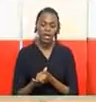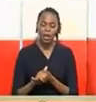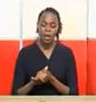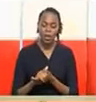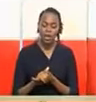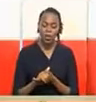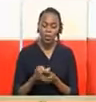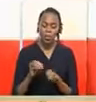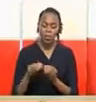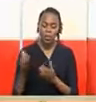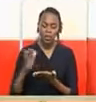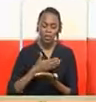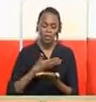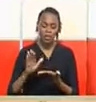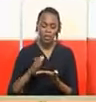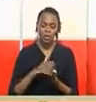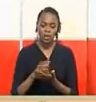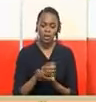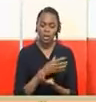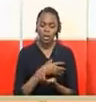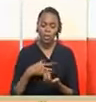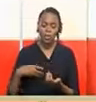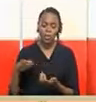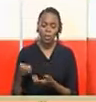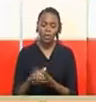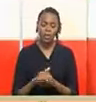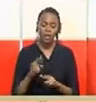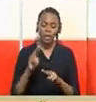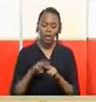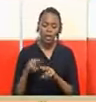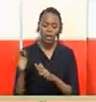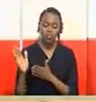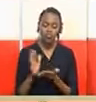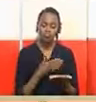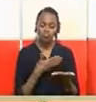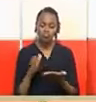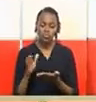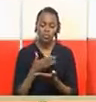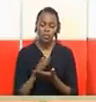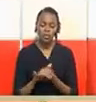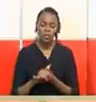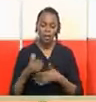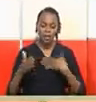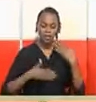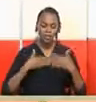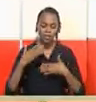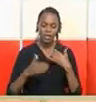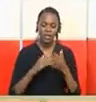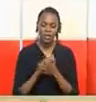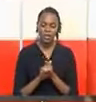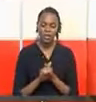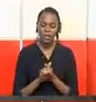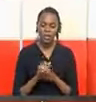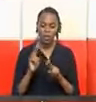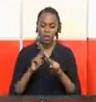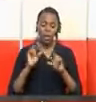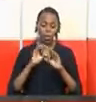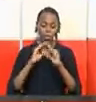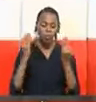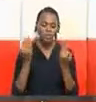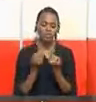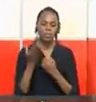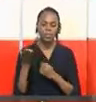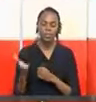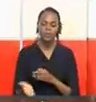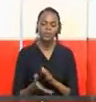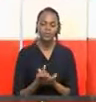I mean, we know my mom is quite the lyricist when it comes to music, so I was happy to see that it was something that runs in the family.